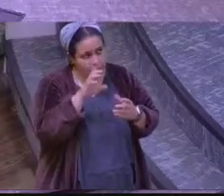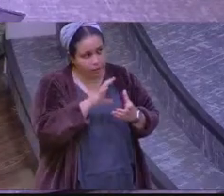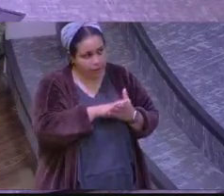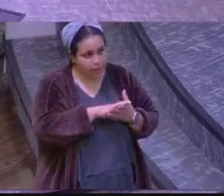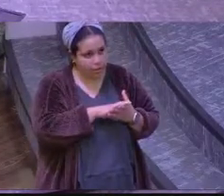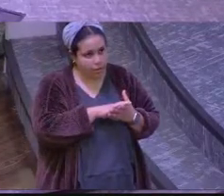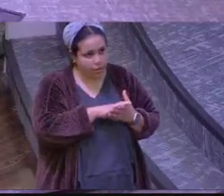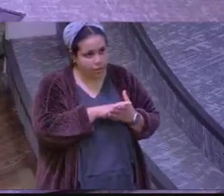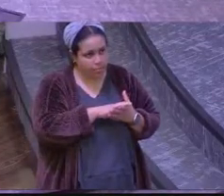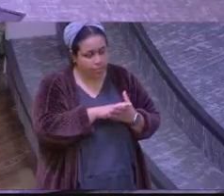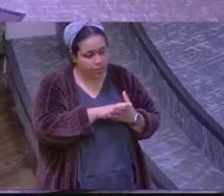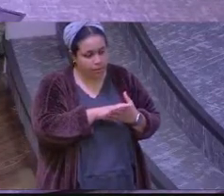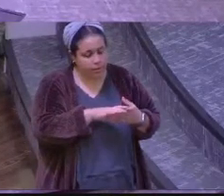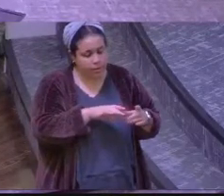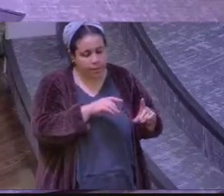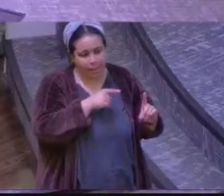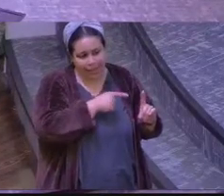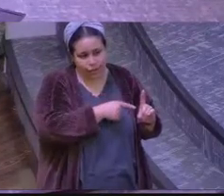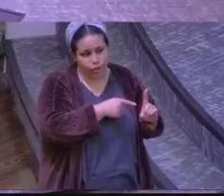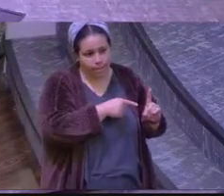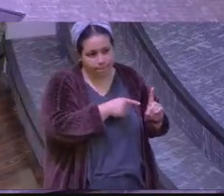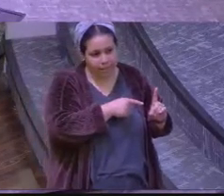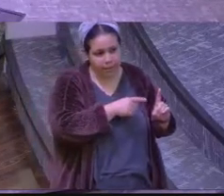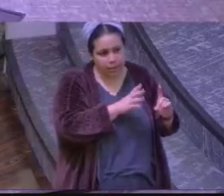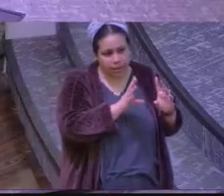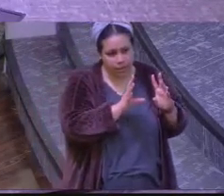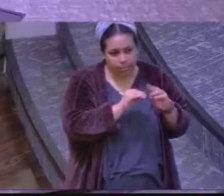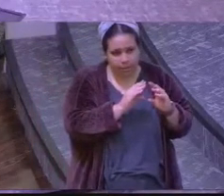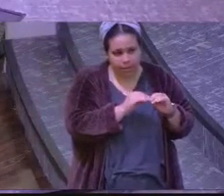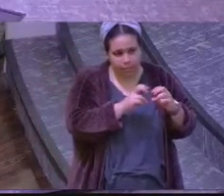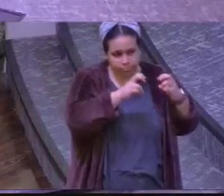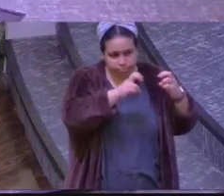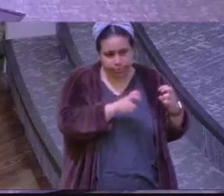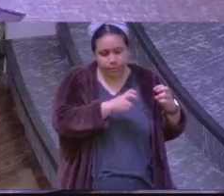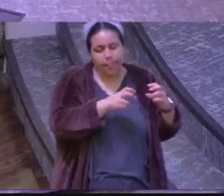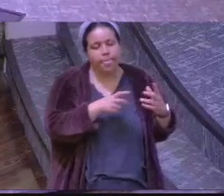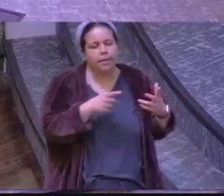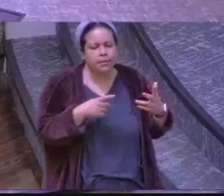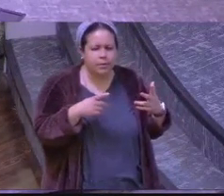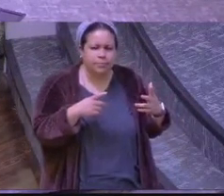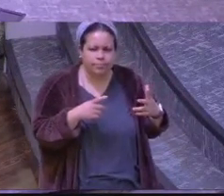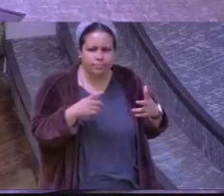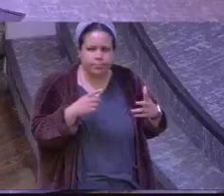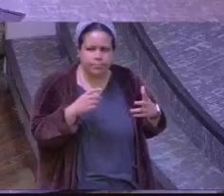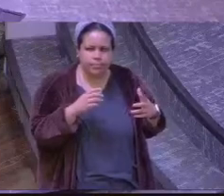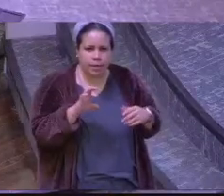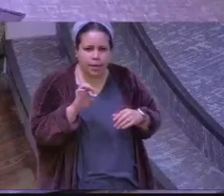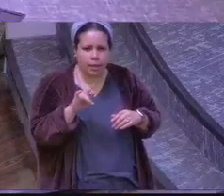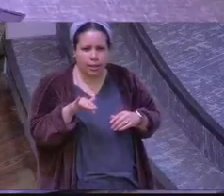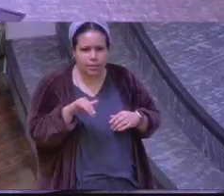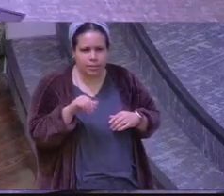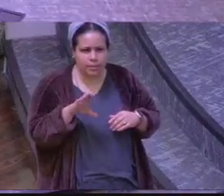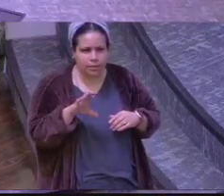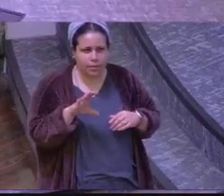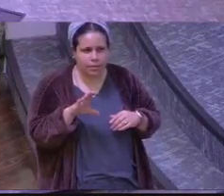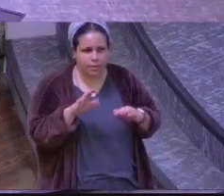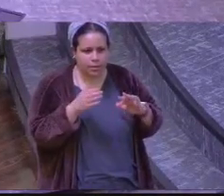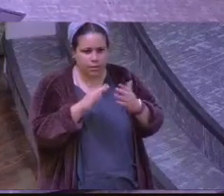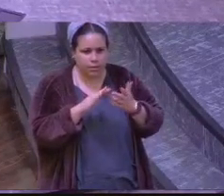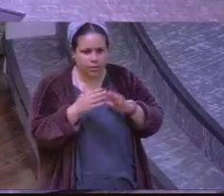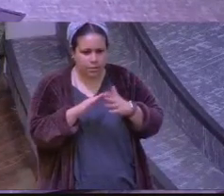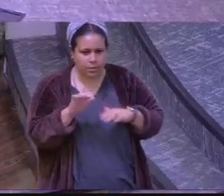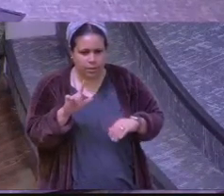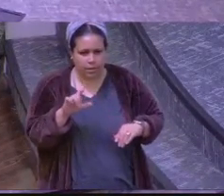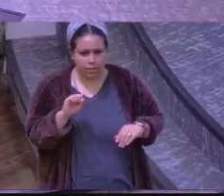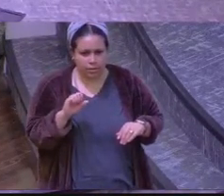Dr. Blankenship has had meetings with their, well, it was Classic City, LSGT, but meetings with the